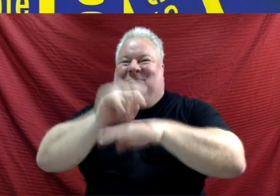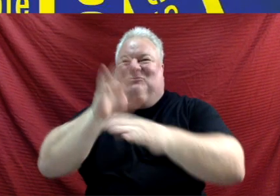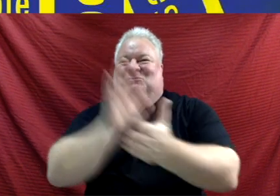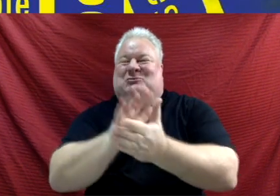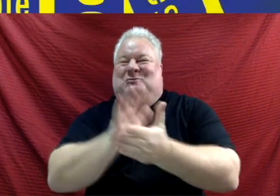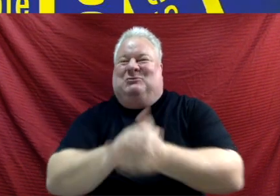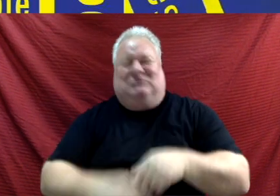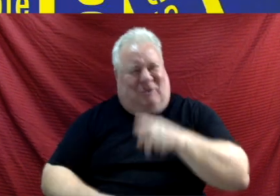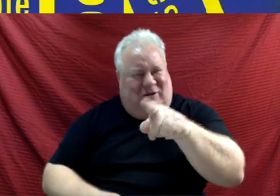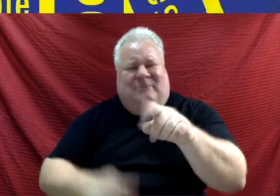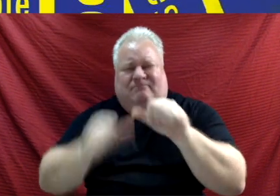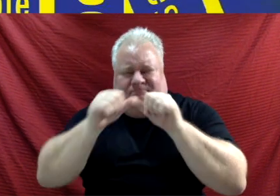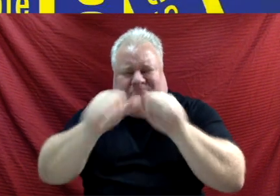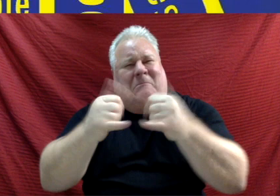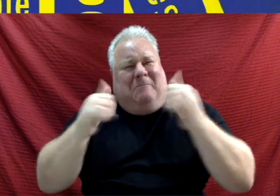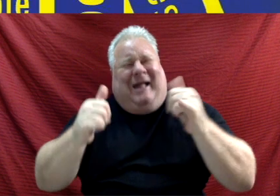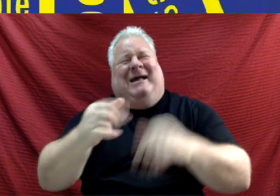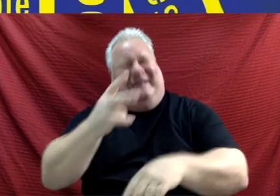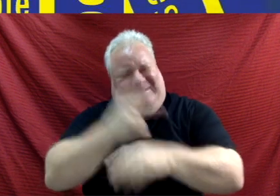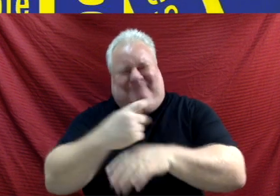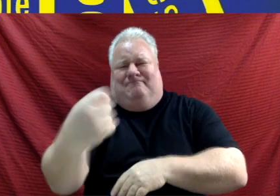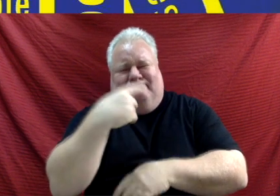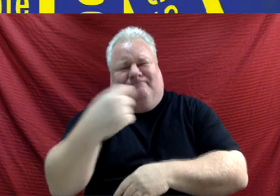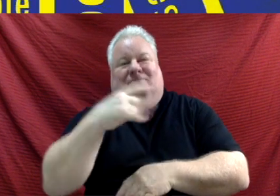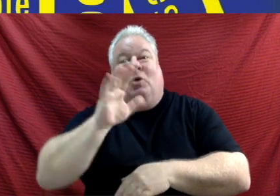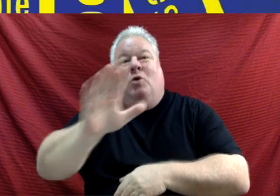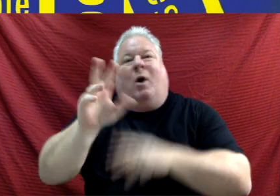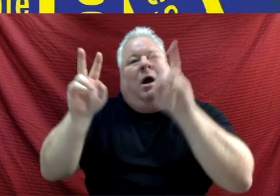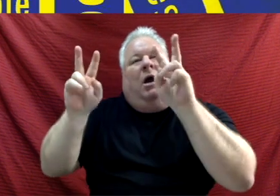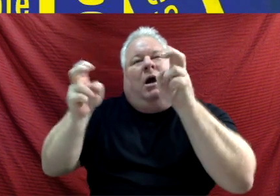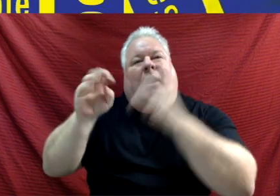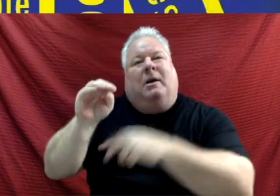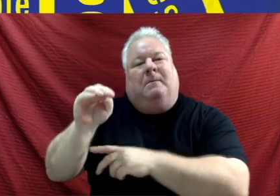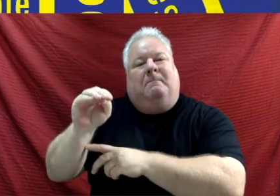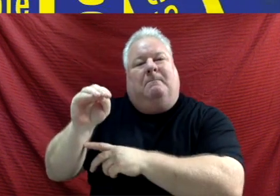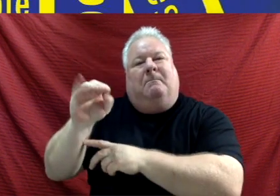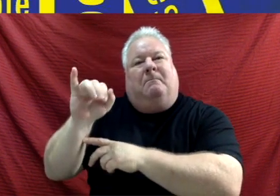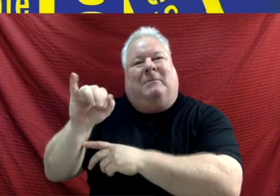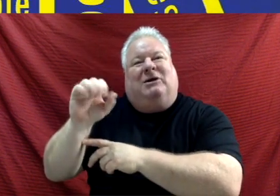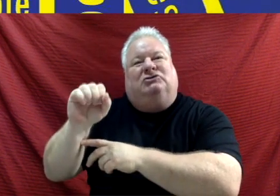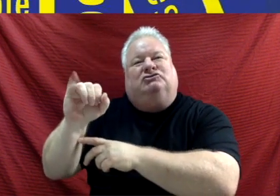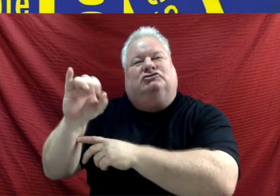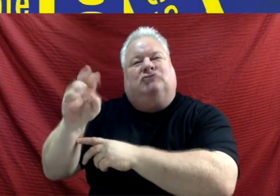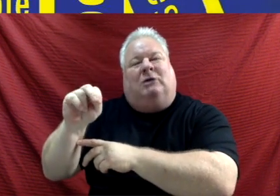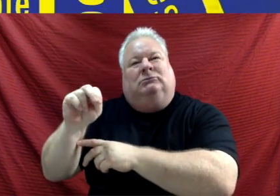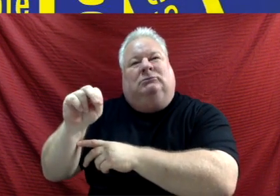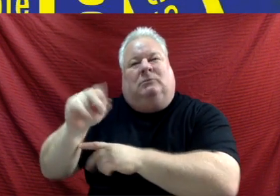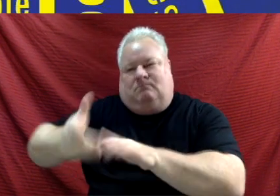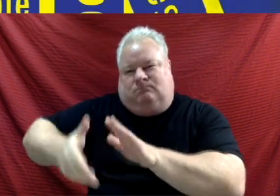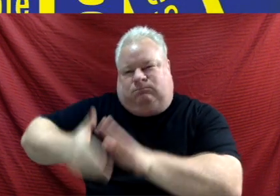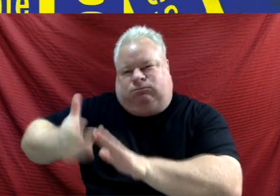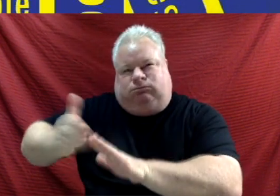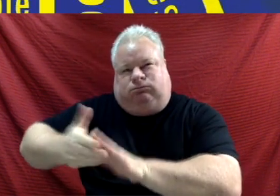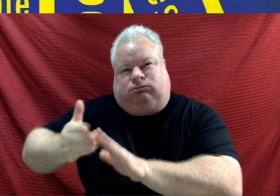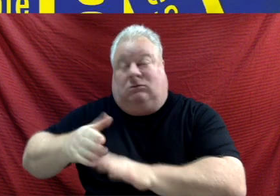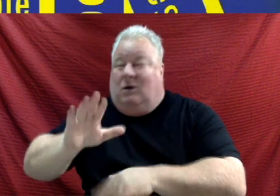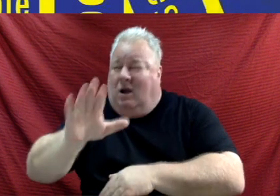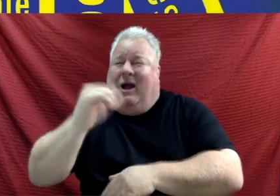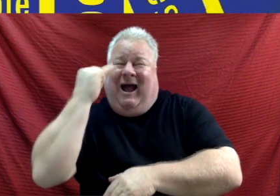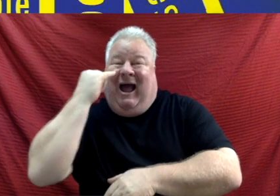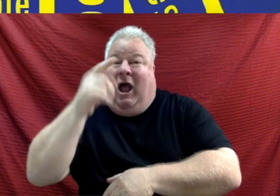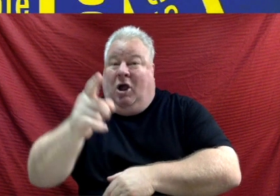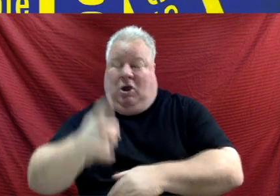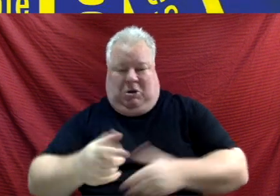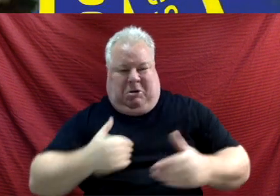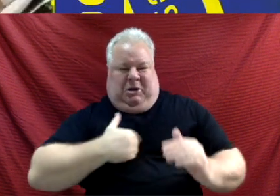For this week, keep playing and keep submitting those missions. But I want to remind you, if the mission